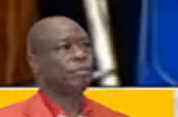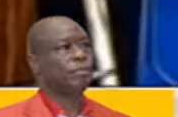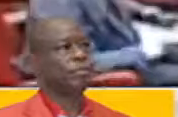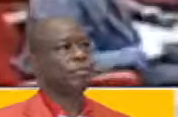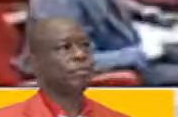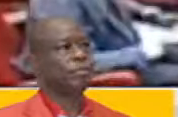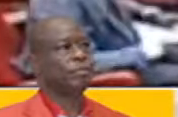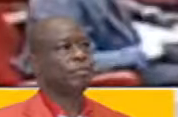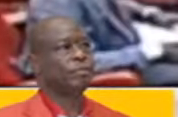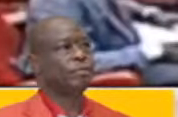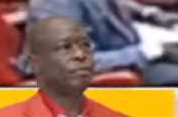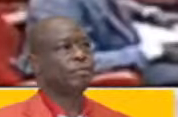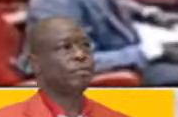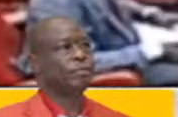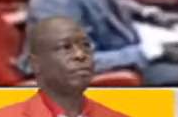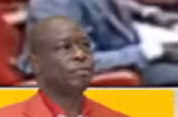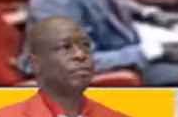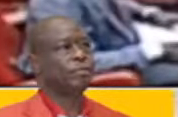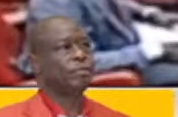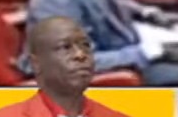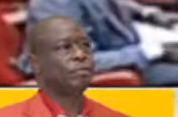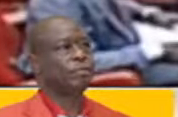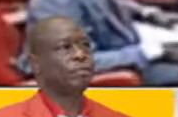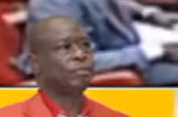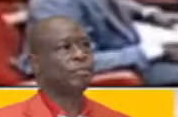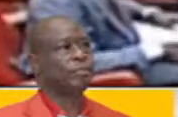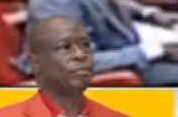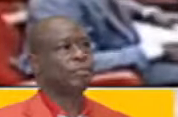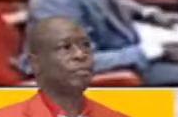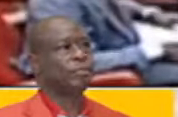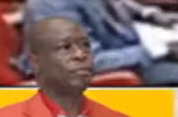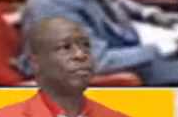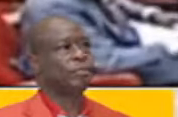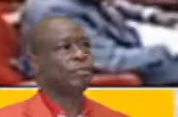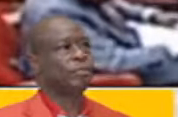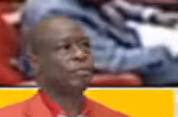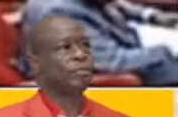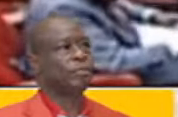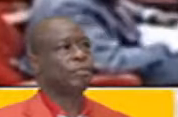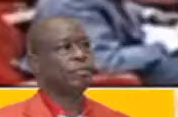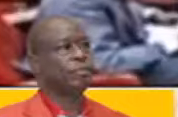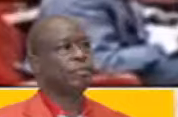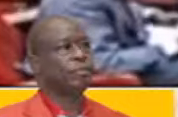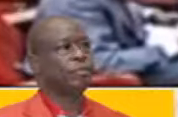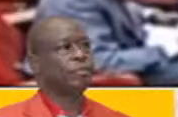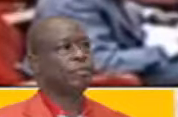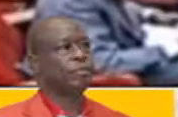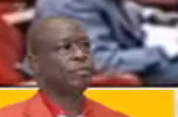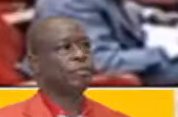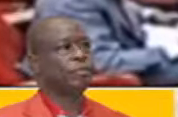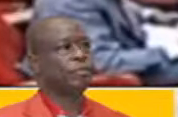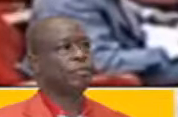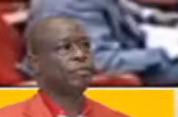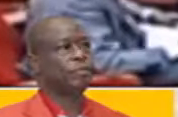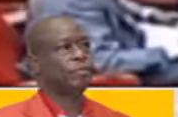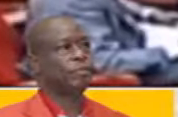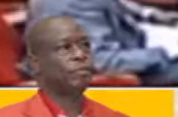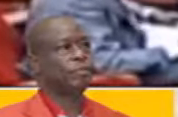Honorable Mutuse, can you go to ground number 2 of your motion?